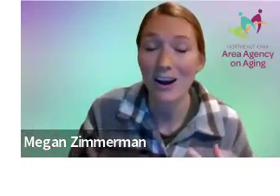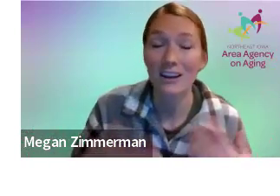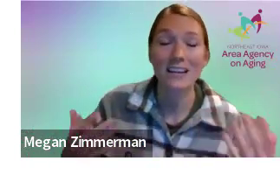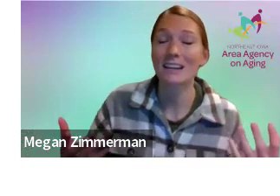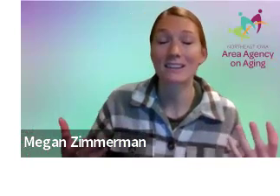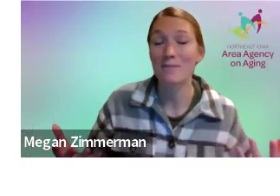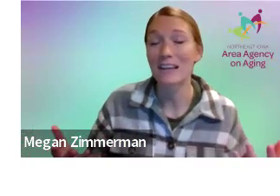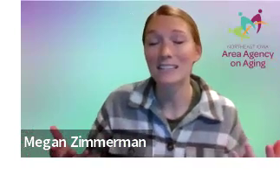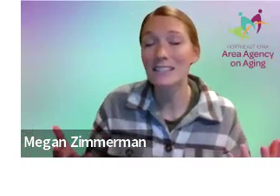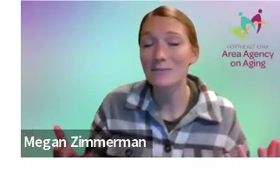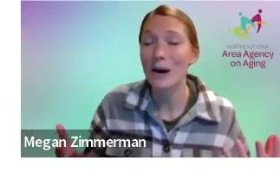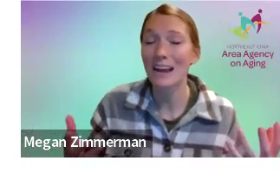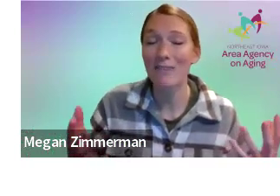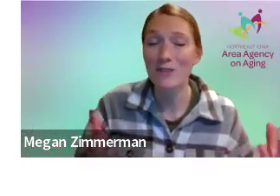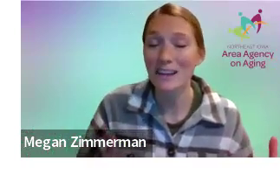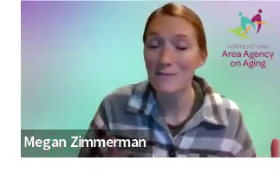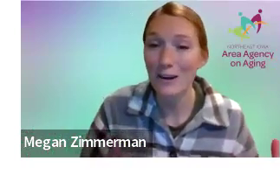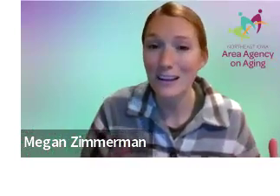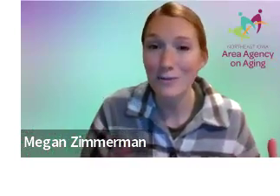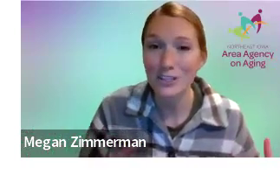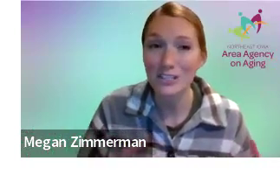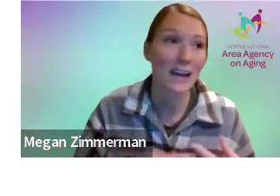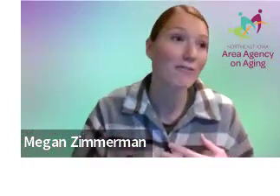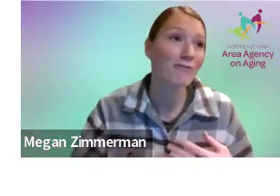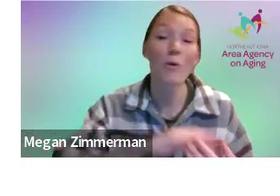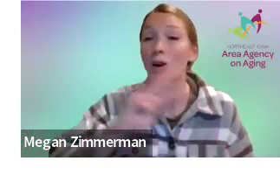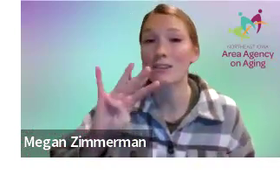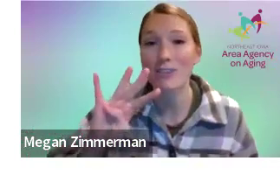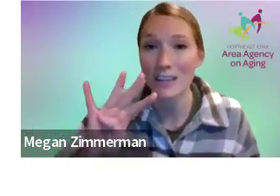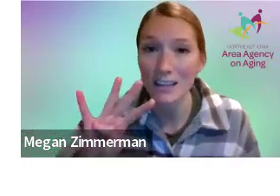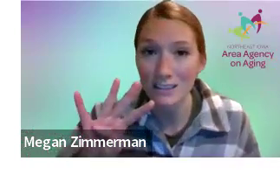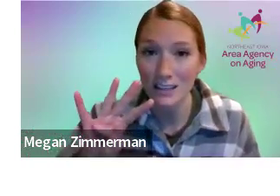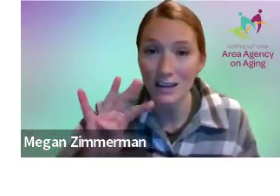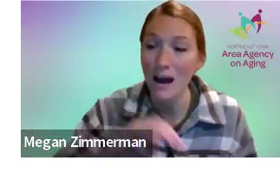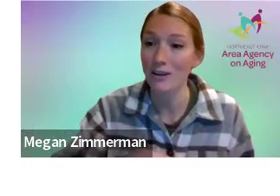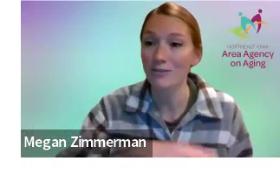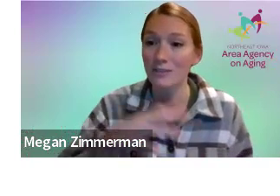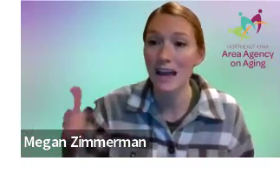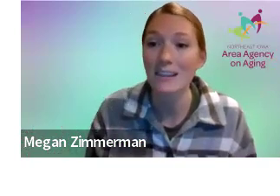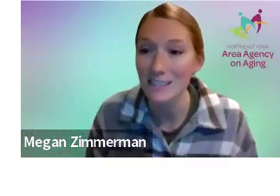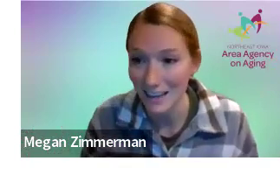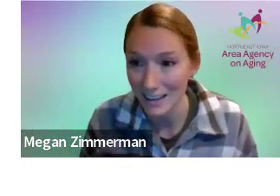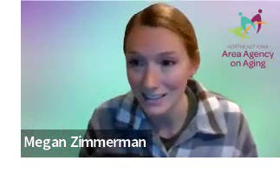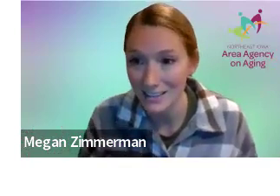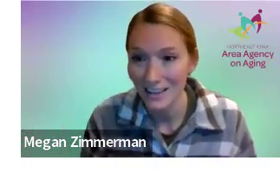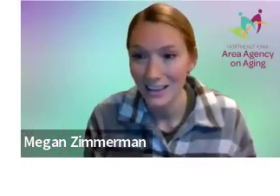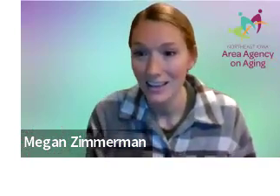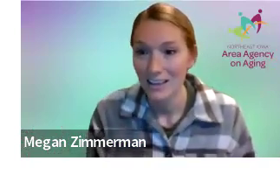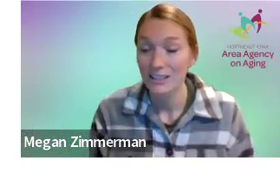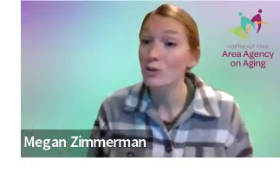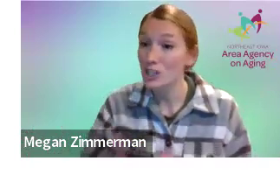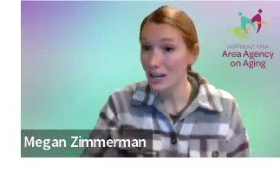say on a daily basis, but if you think about it, we just said 4 different things in a matter of 10